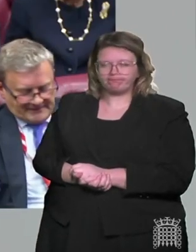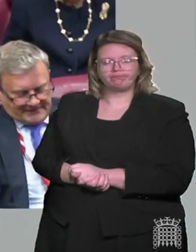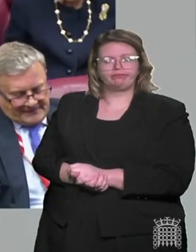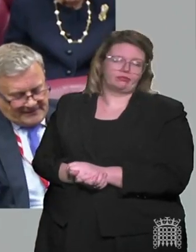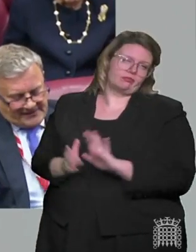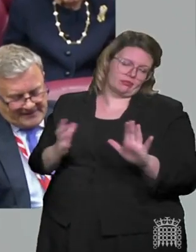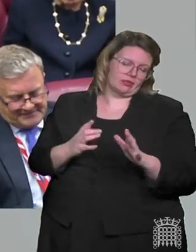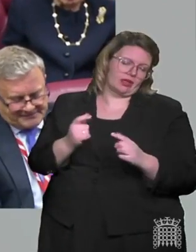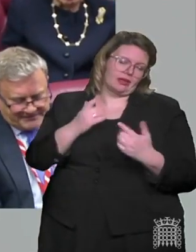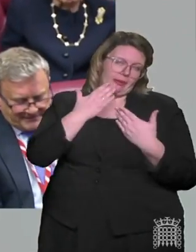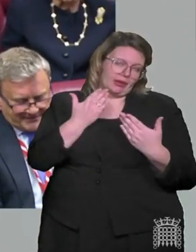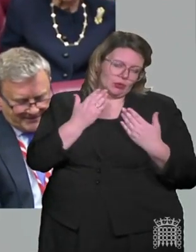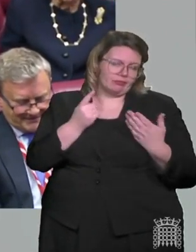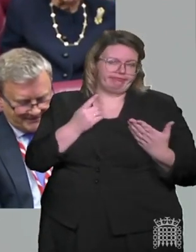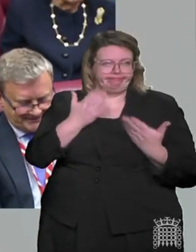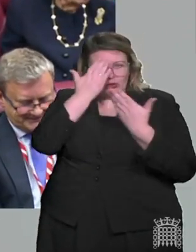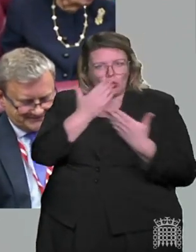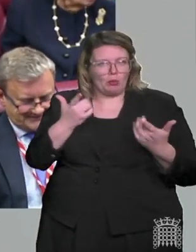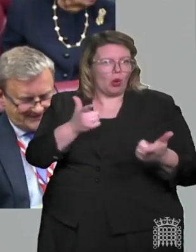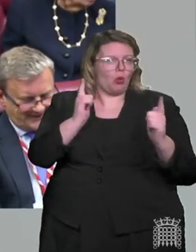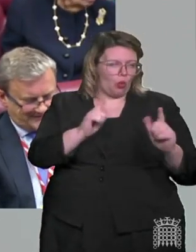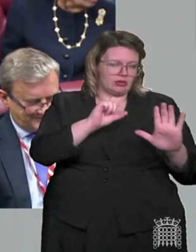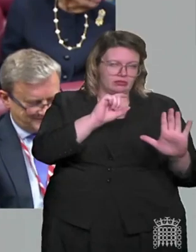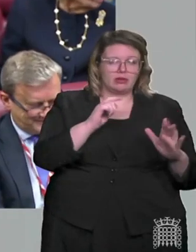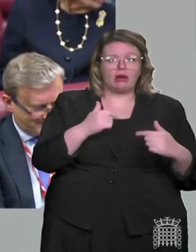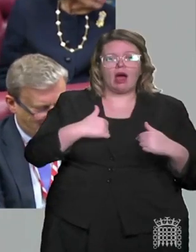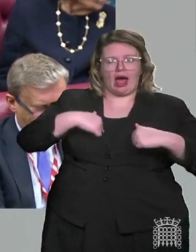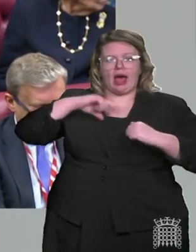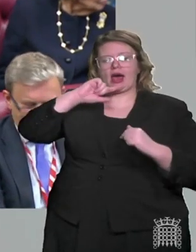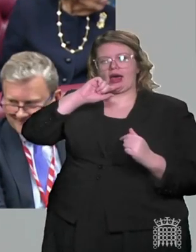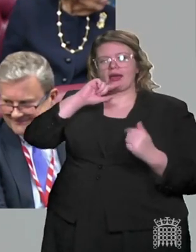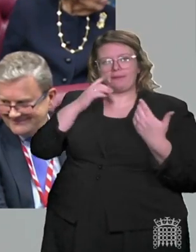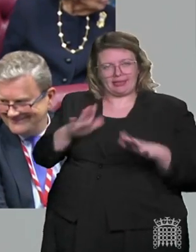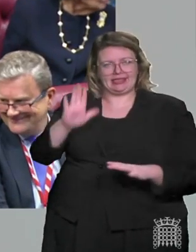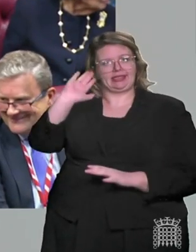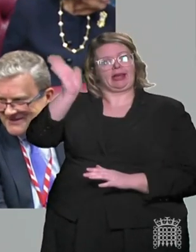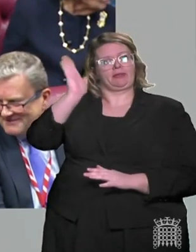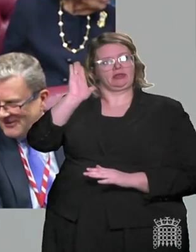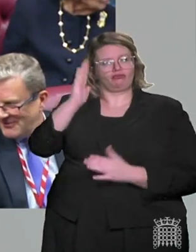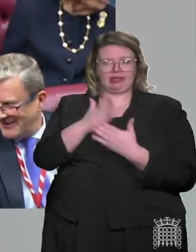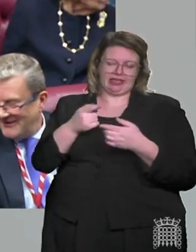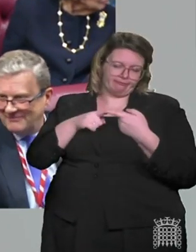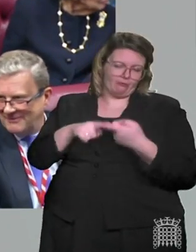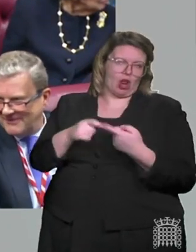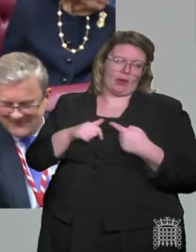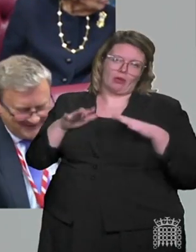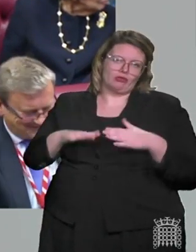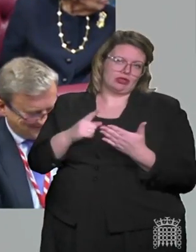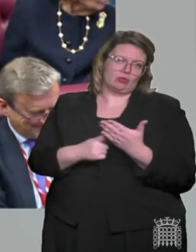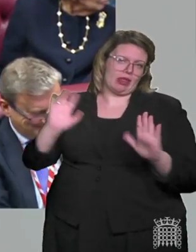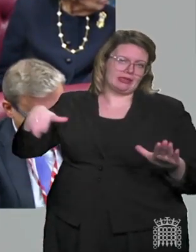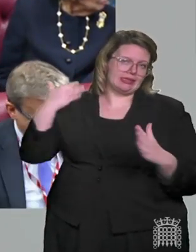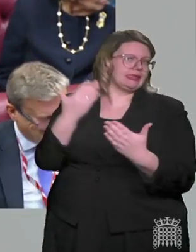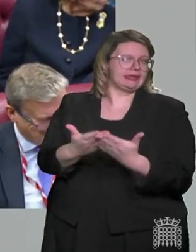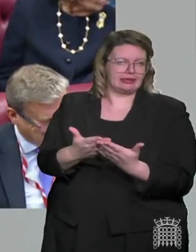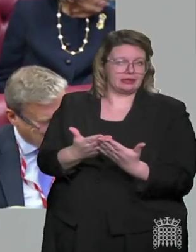that after I made my statement, which is absolutely in line with our long-standing policy that recognition